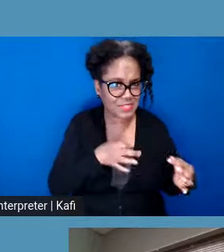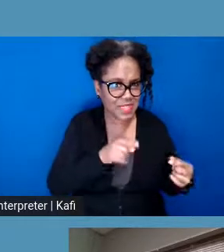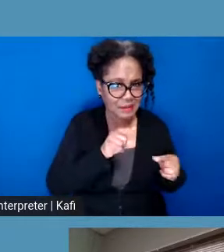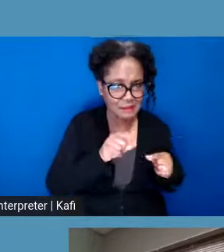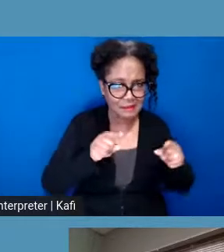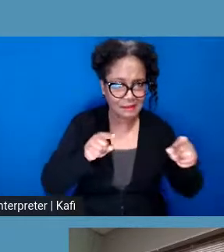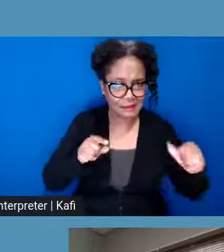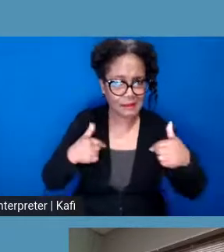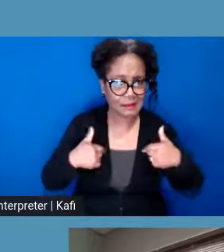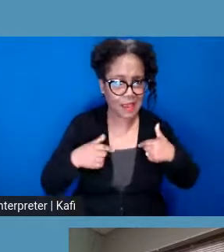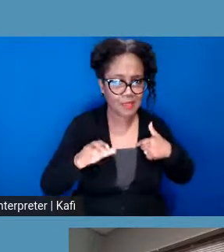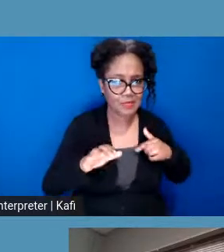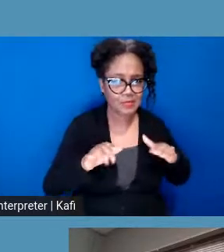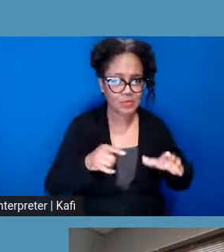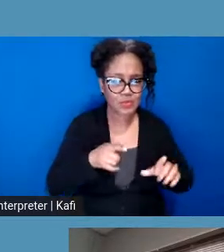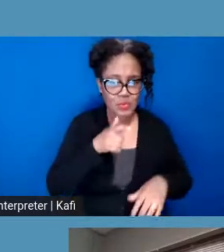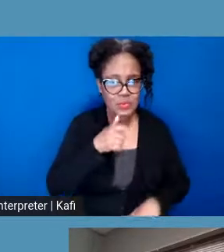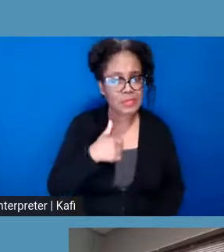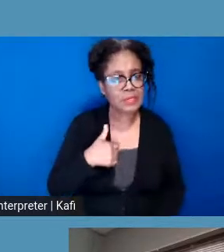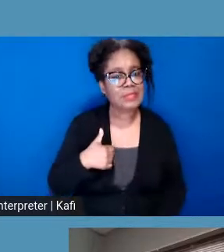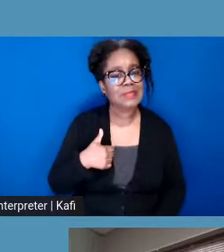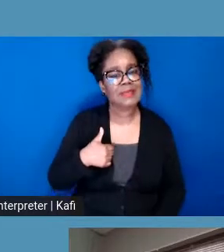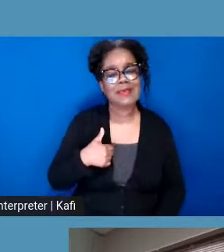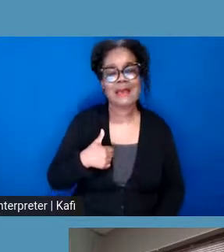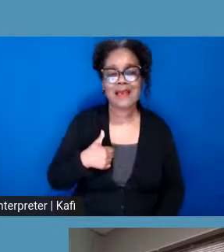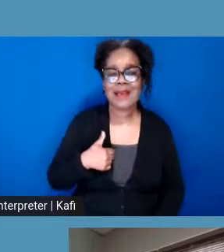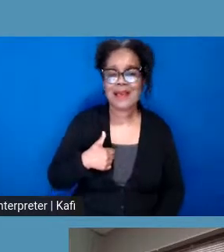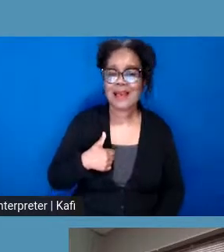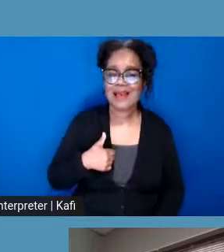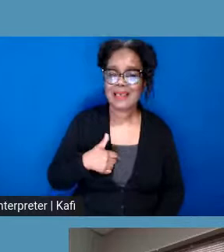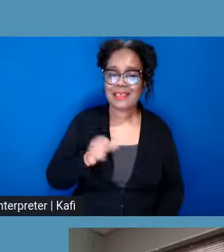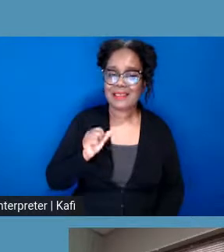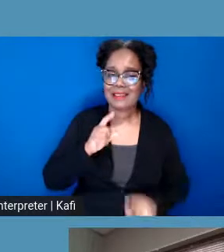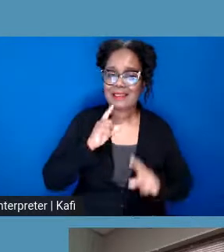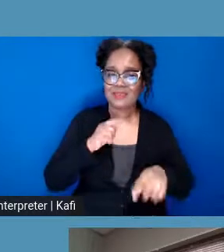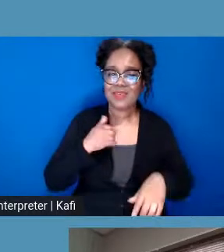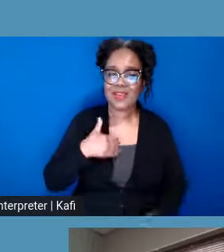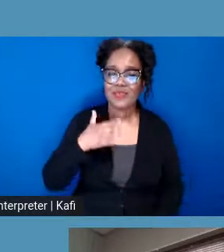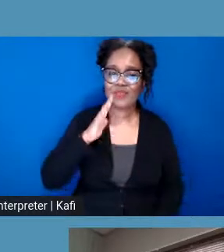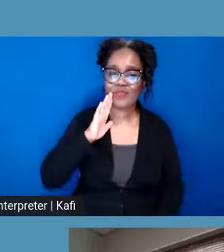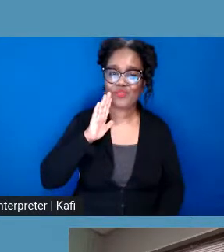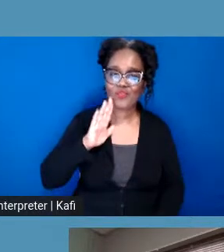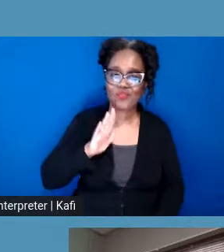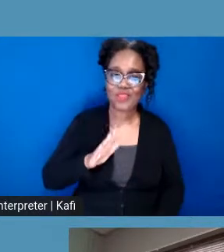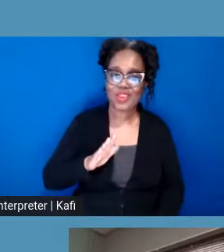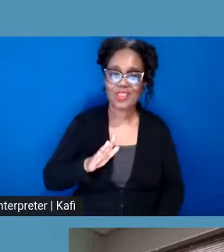volunteer guild that's helped somewhat with that in past.